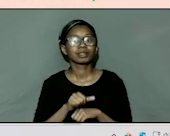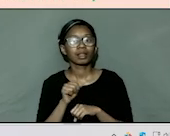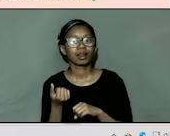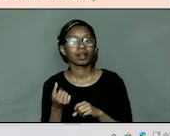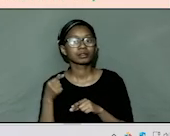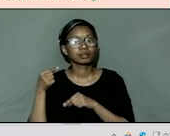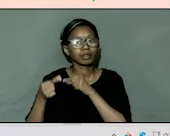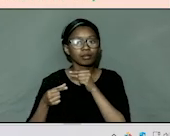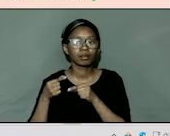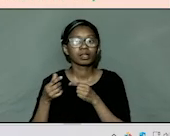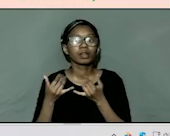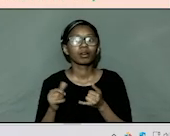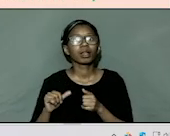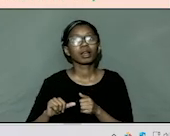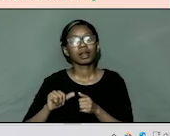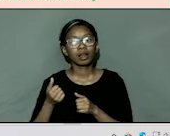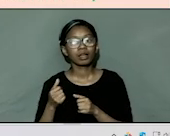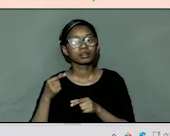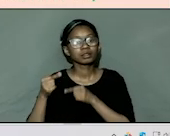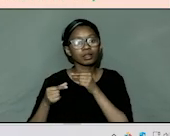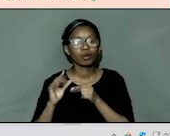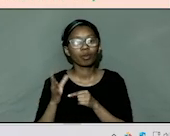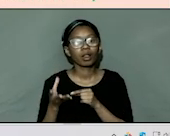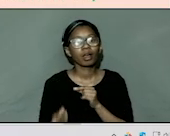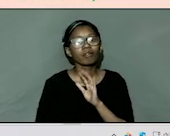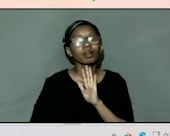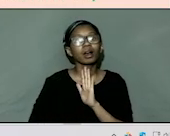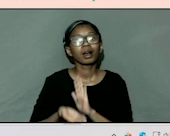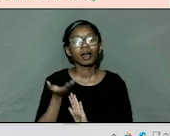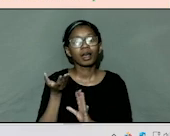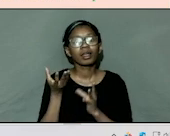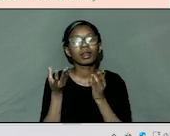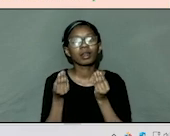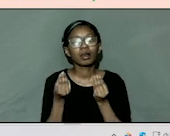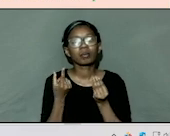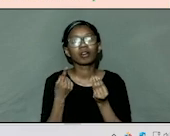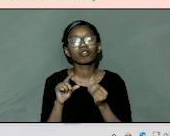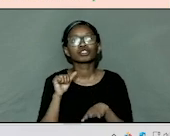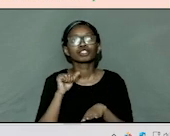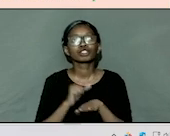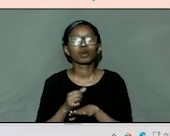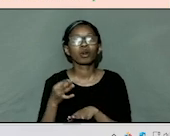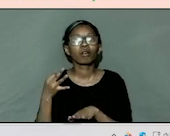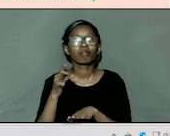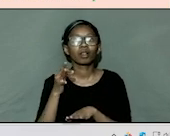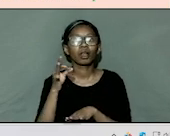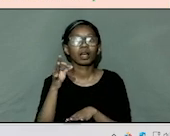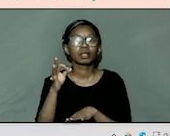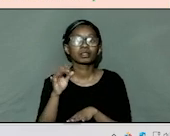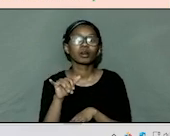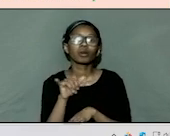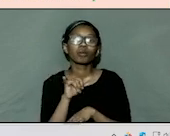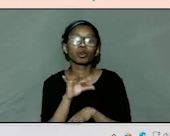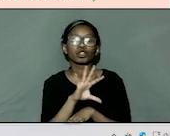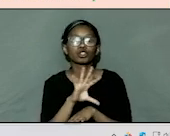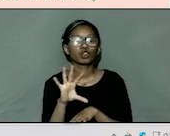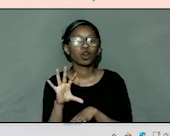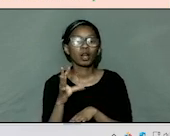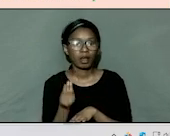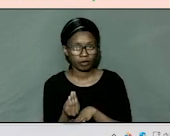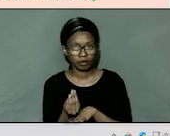then the next generation will have a high proportion of stoneflies without or with